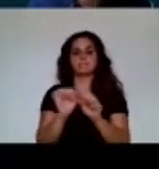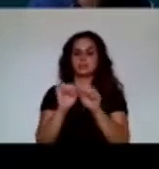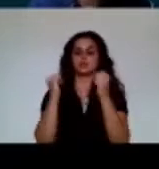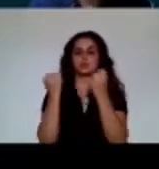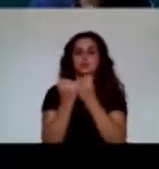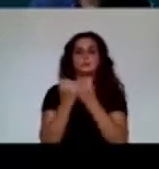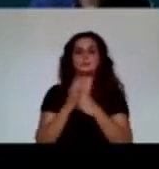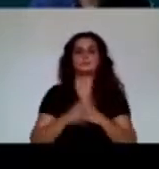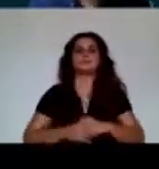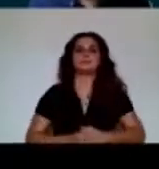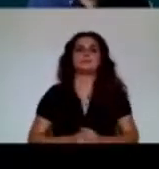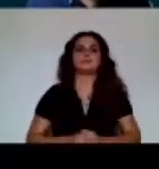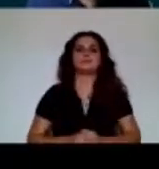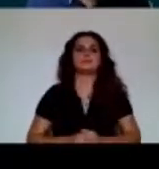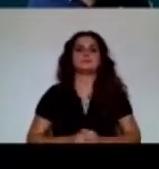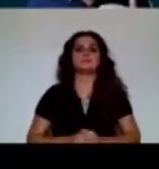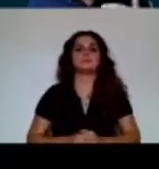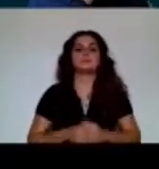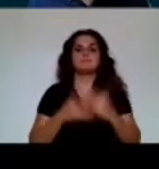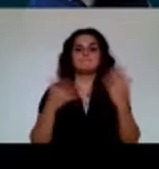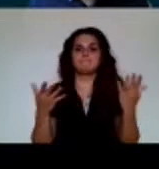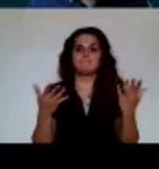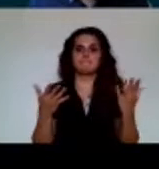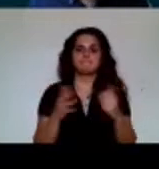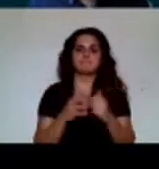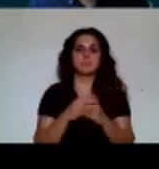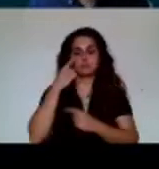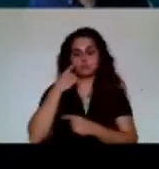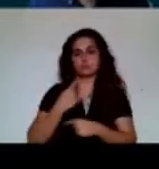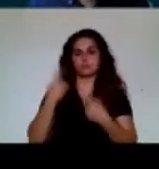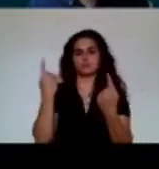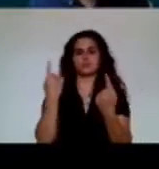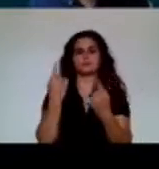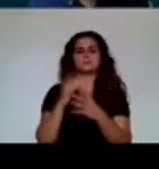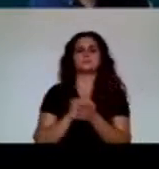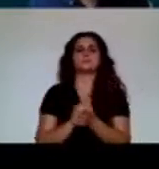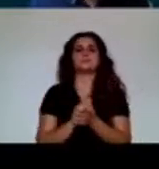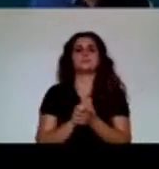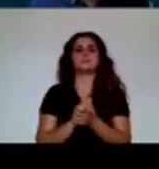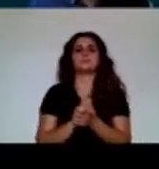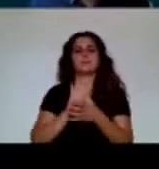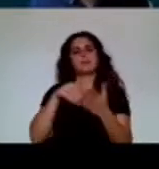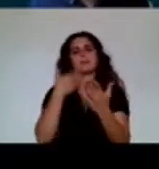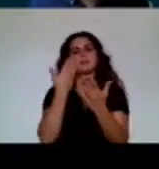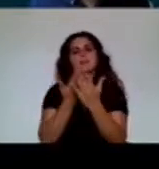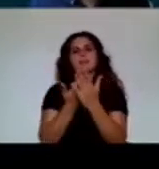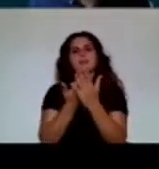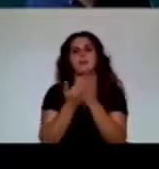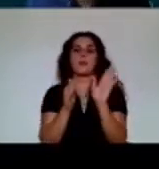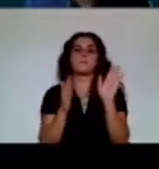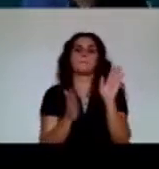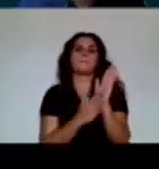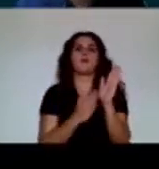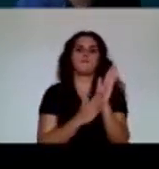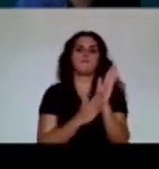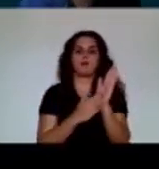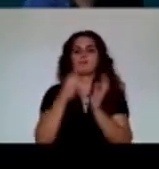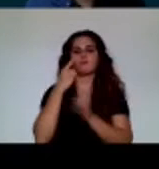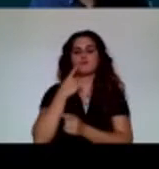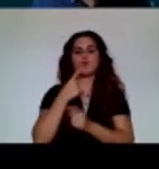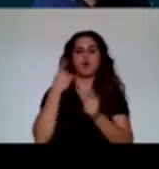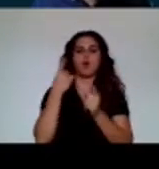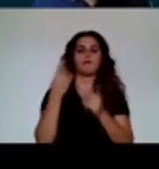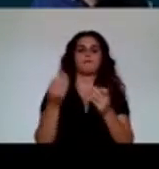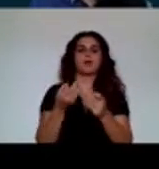society. So just to illustrate and to give you a piece of evidence that shows